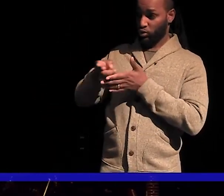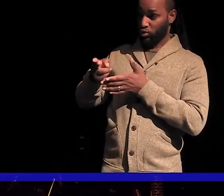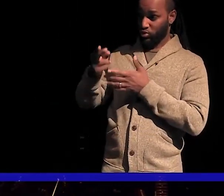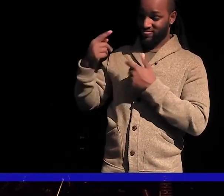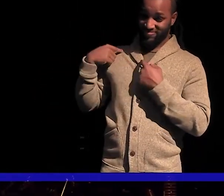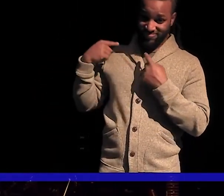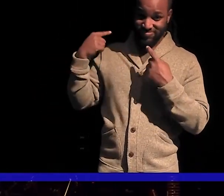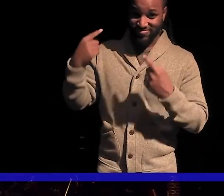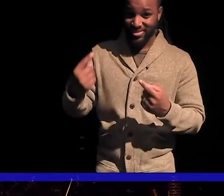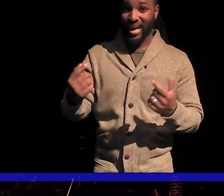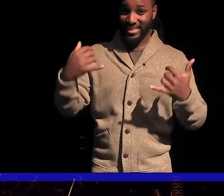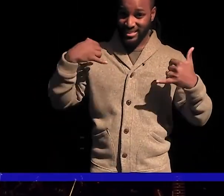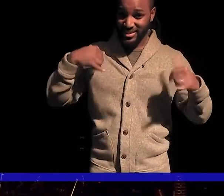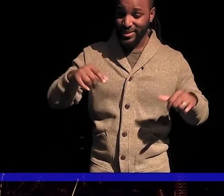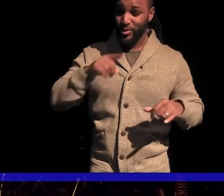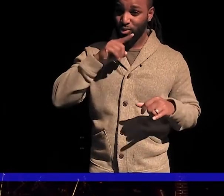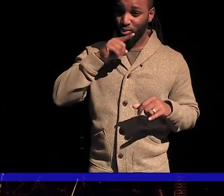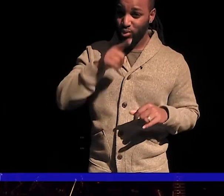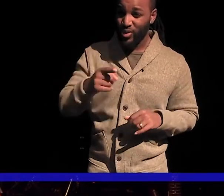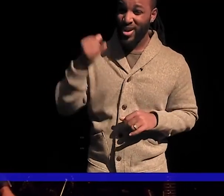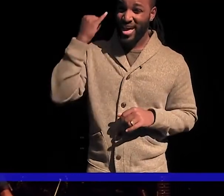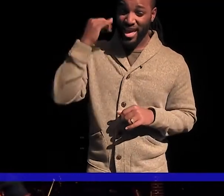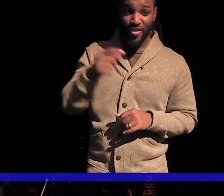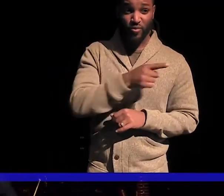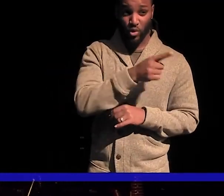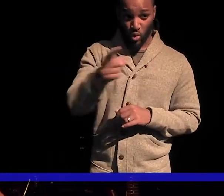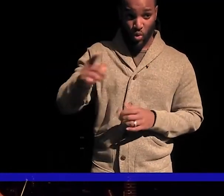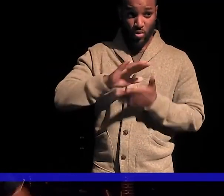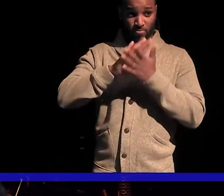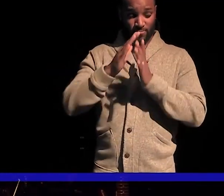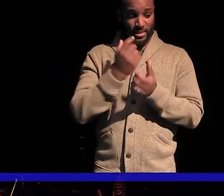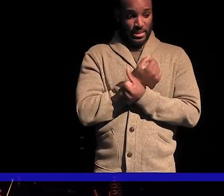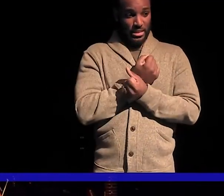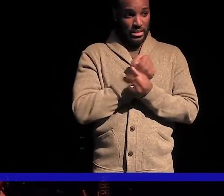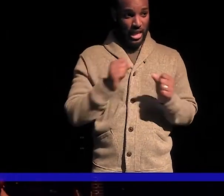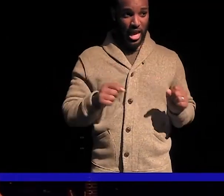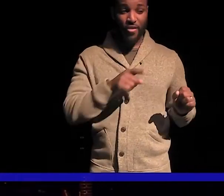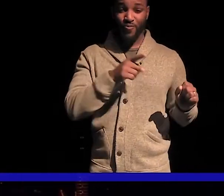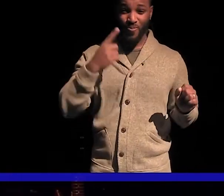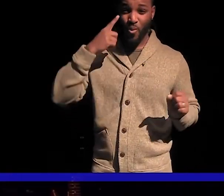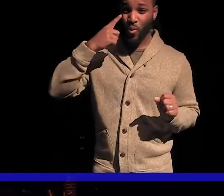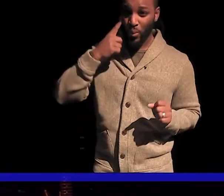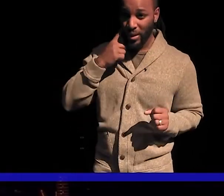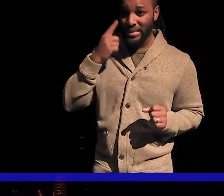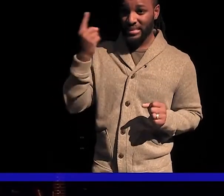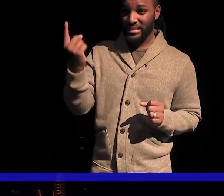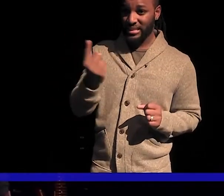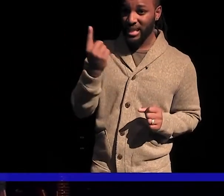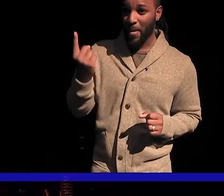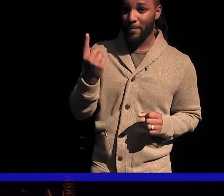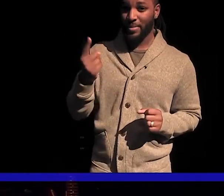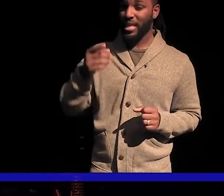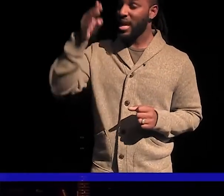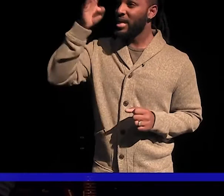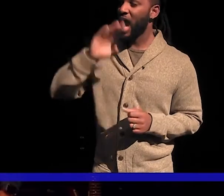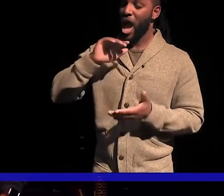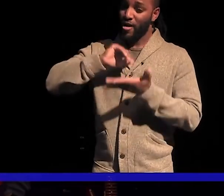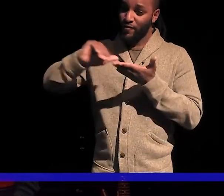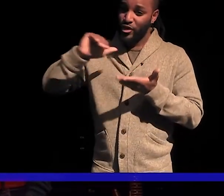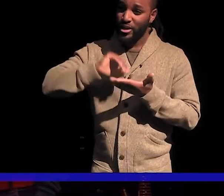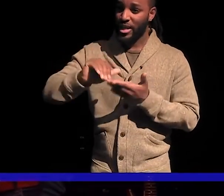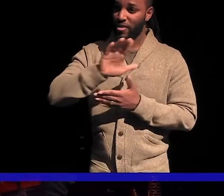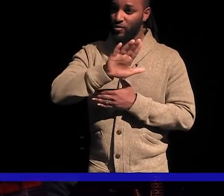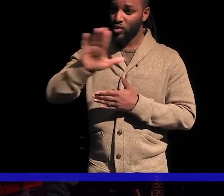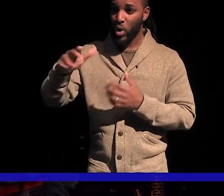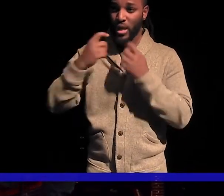today. If you have been saved by God, you have witnessed something. You have witnessed the forgiveness of your own personal sins. And